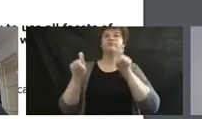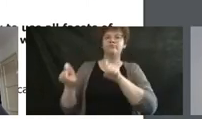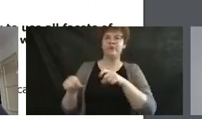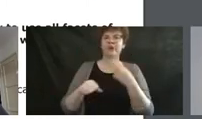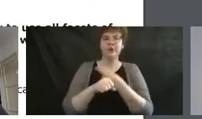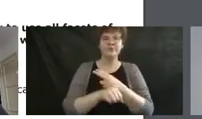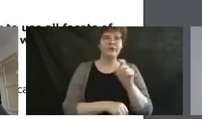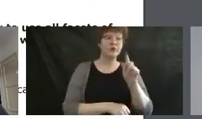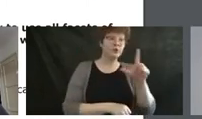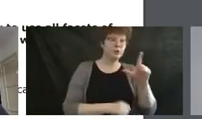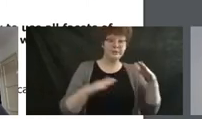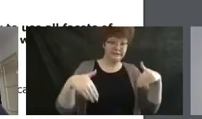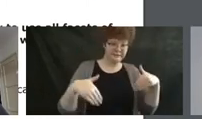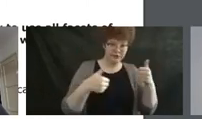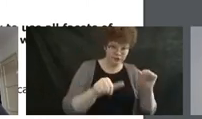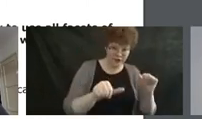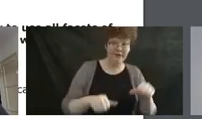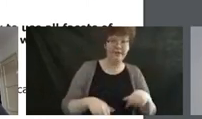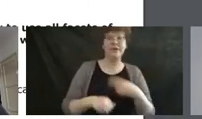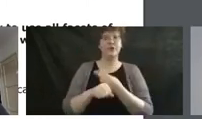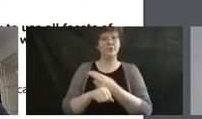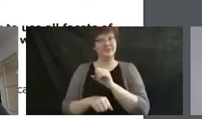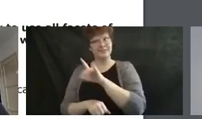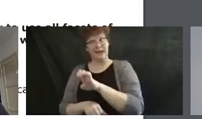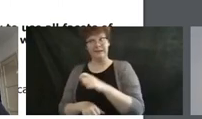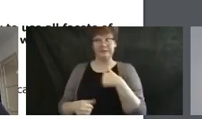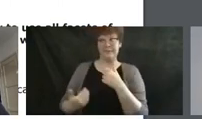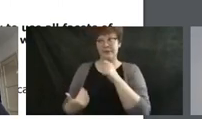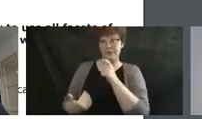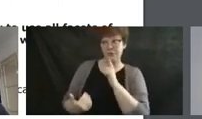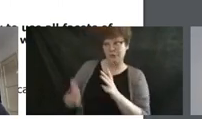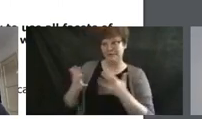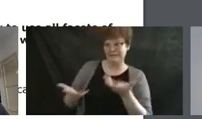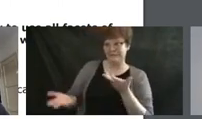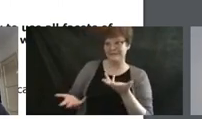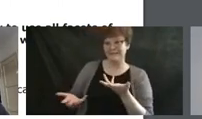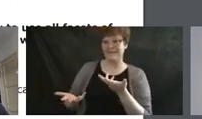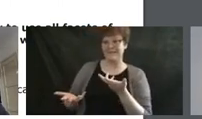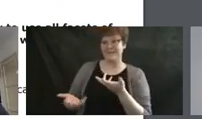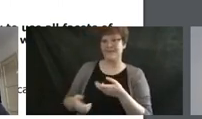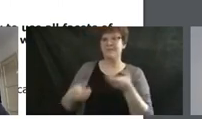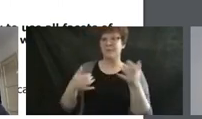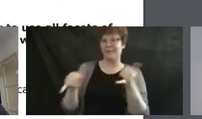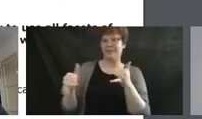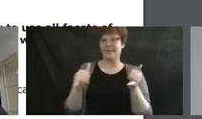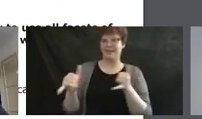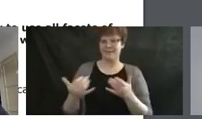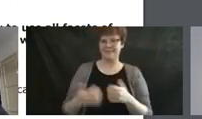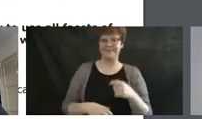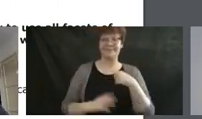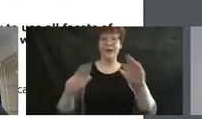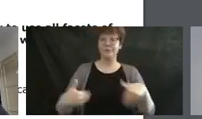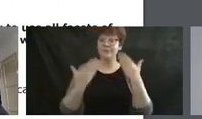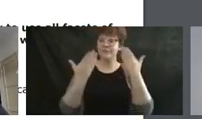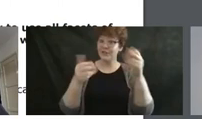haven't explored this semester. And I suggest architectural detail, but then,